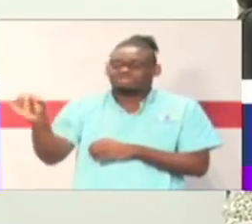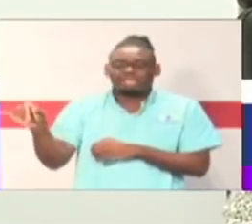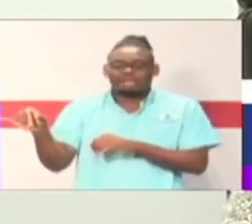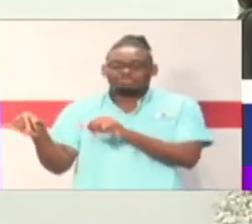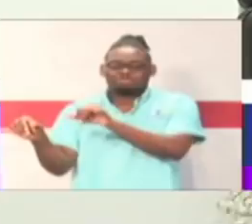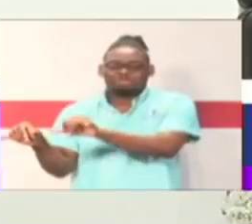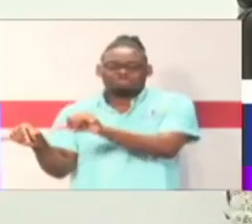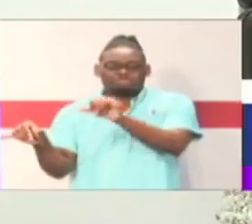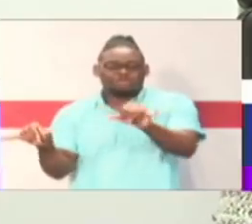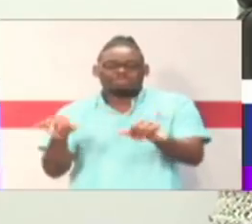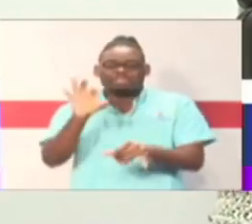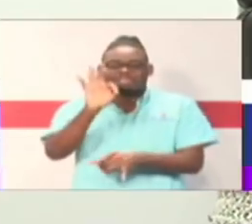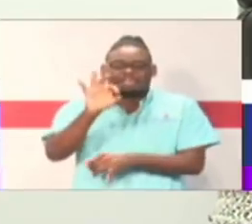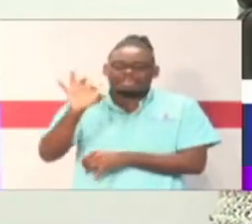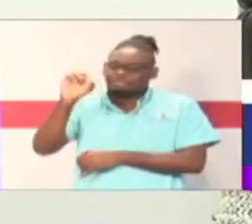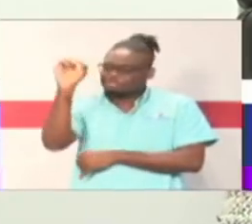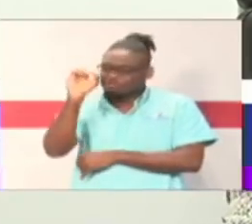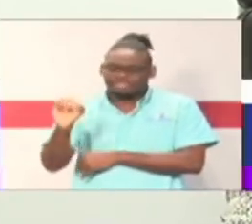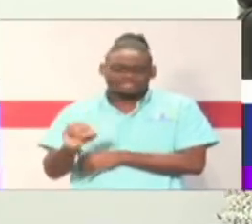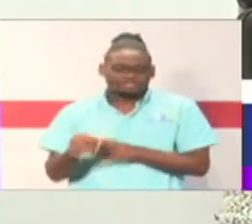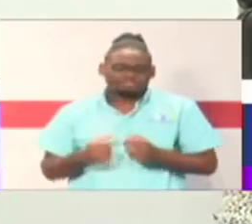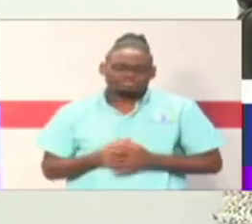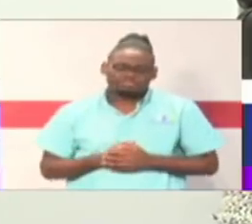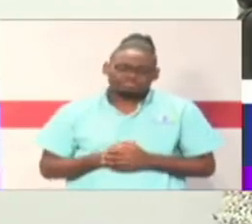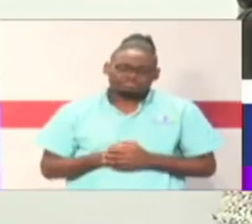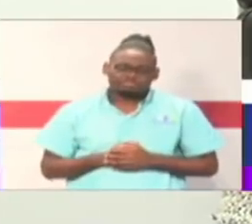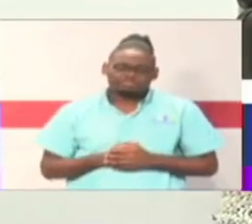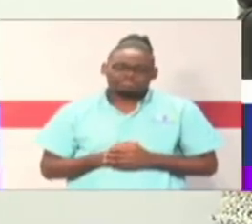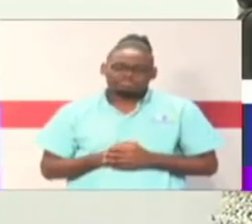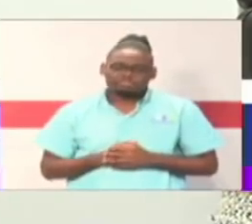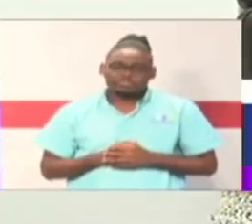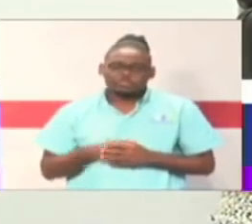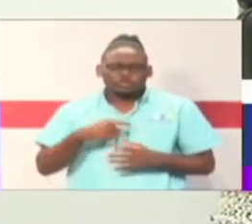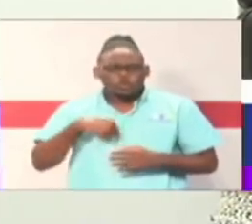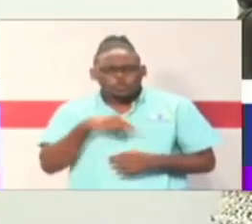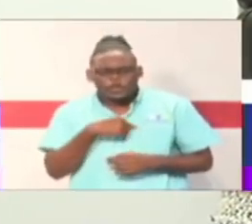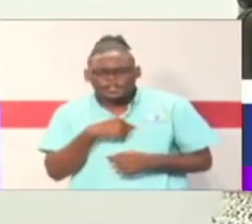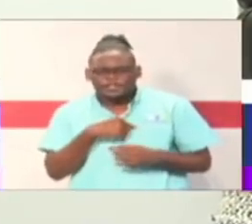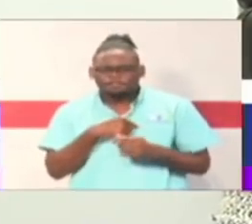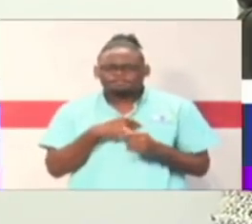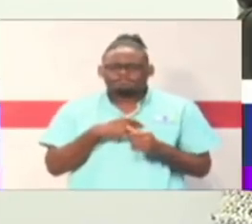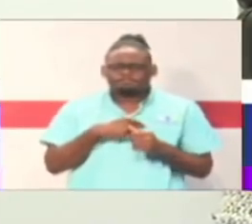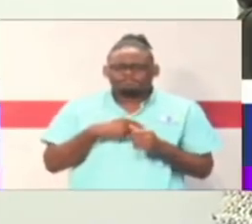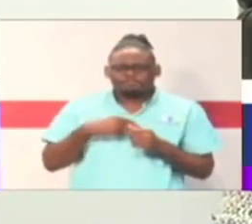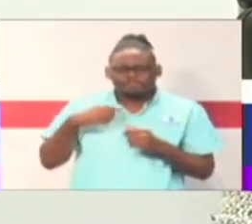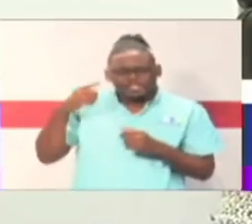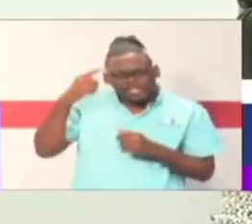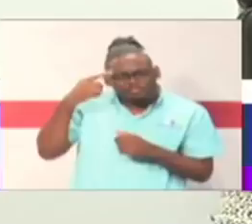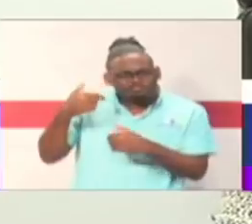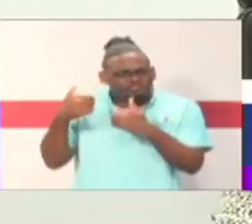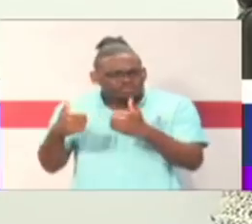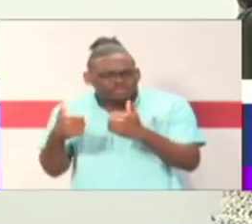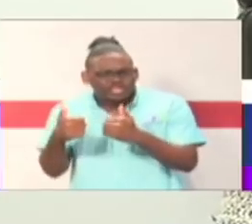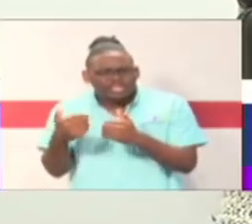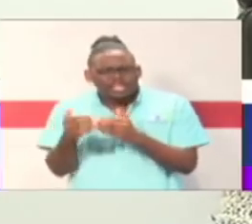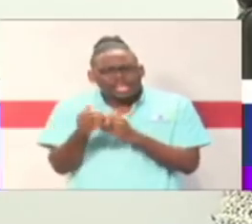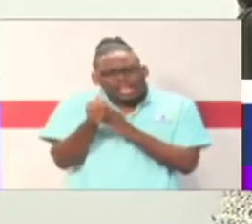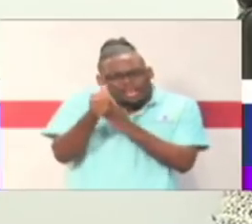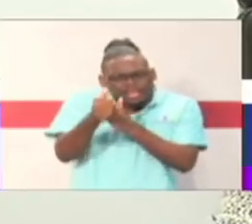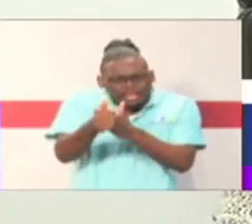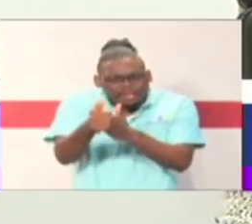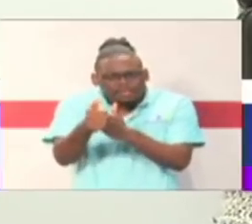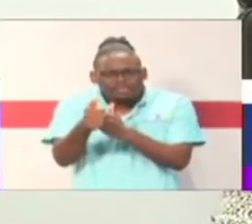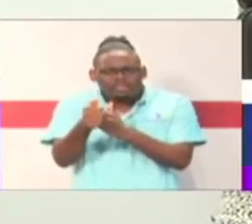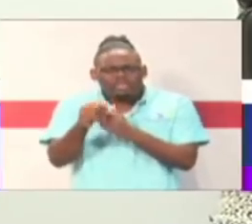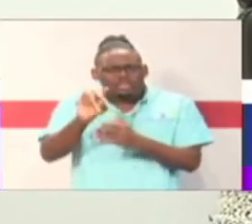are confident and we are guided by the World Health Organization's evidence, knowledge, and